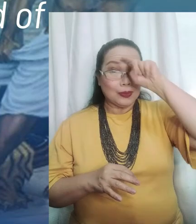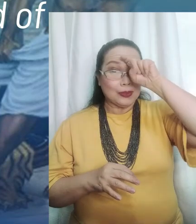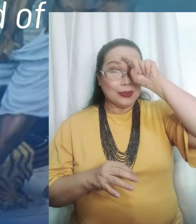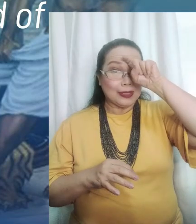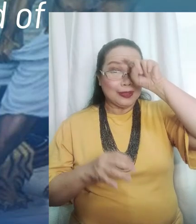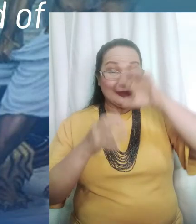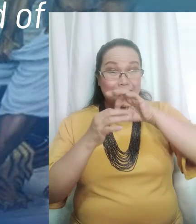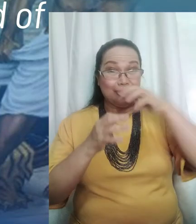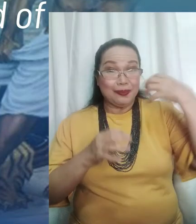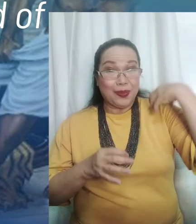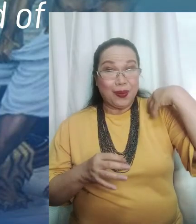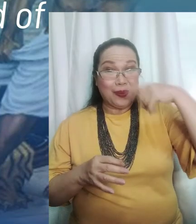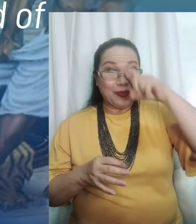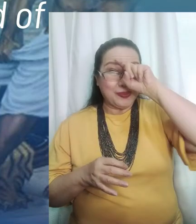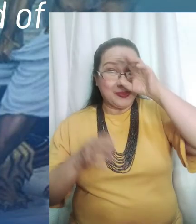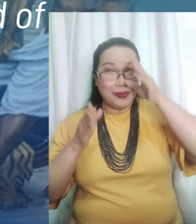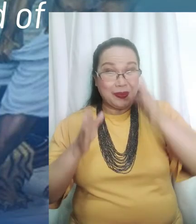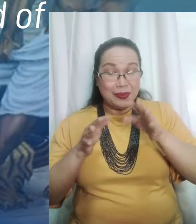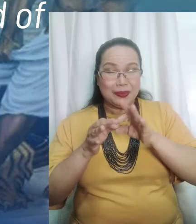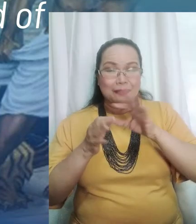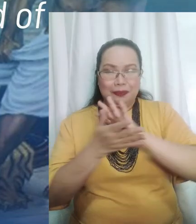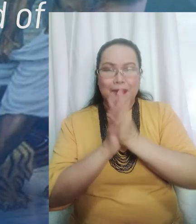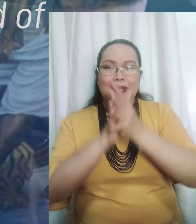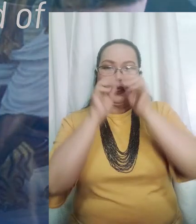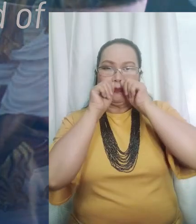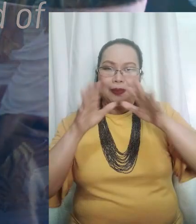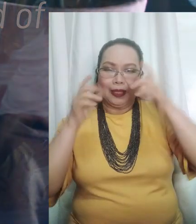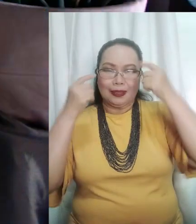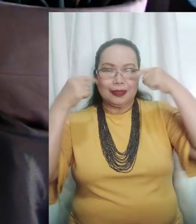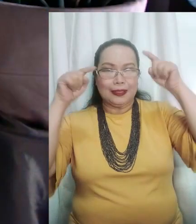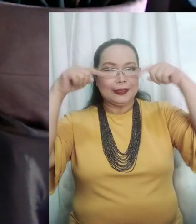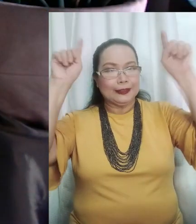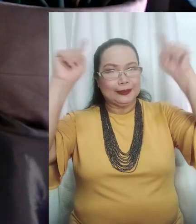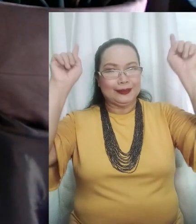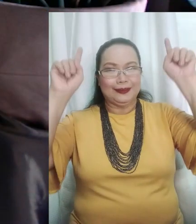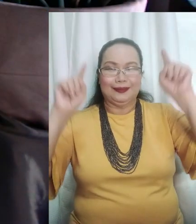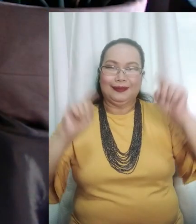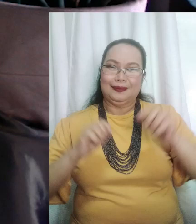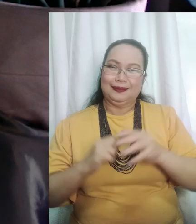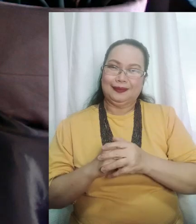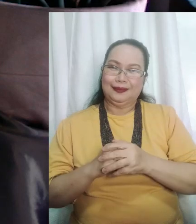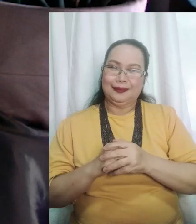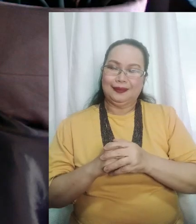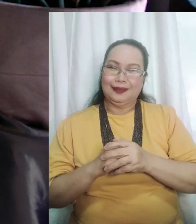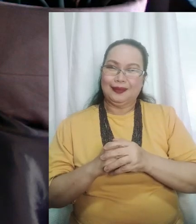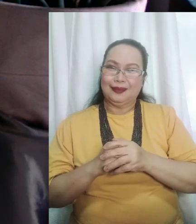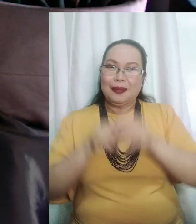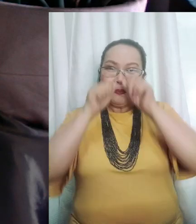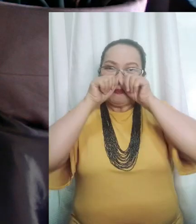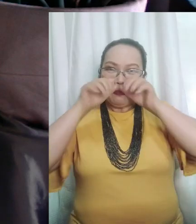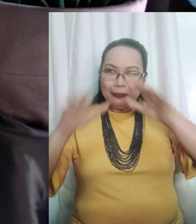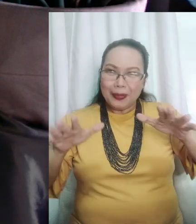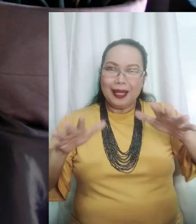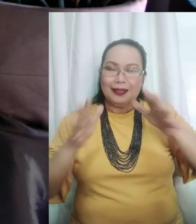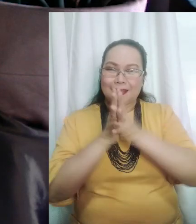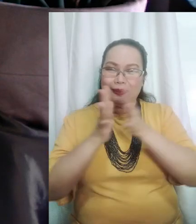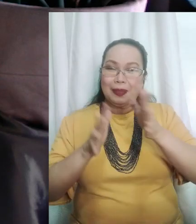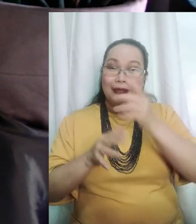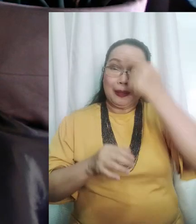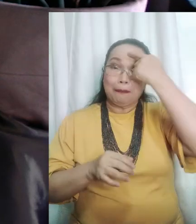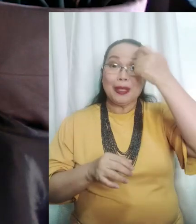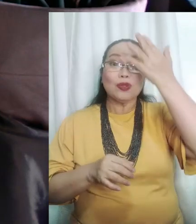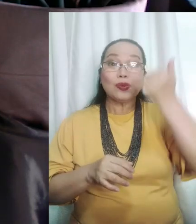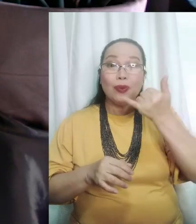Egyptian because of Joseph. Wow. Wow, wow, wow. The Lord was